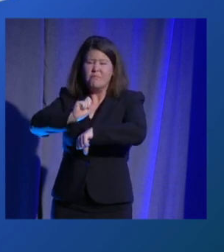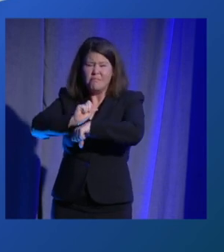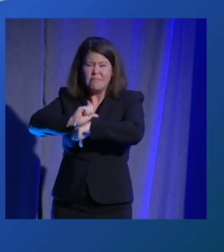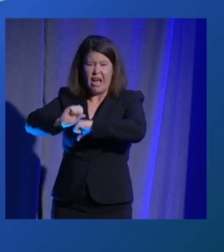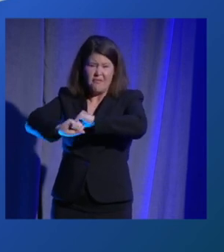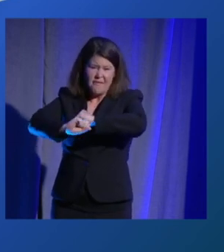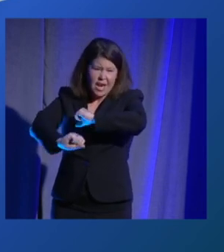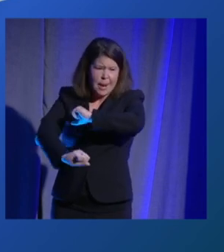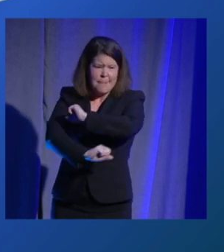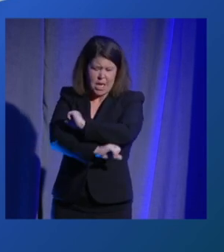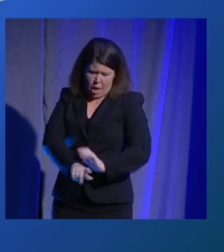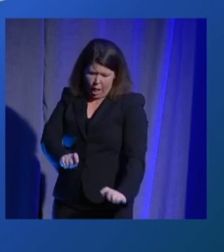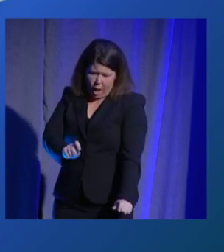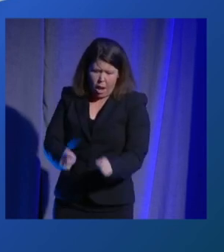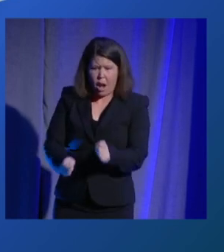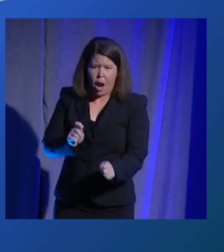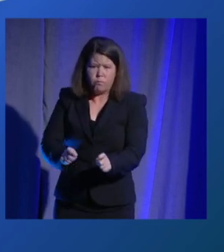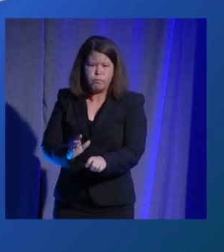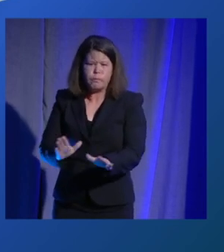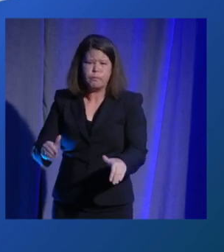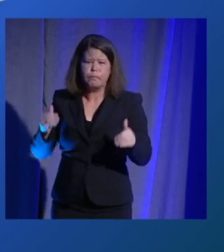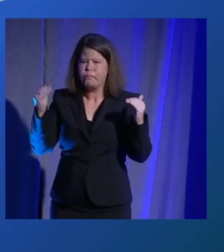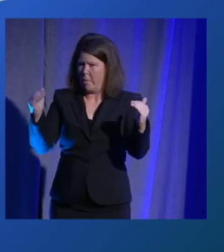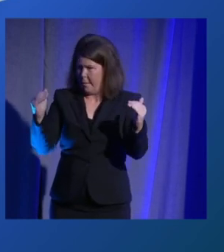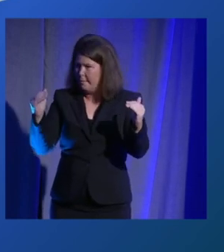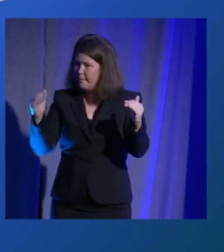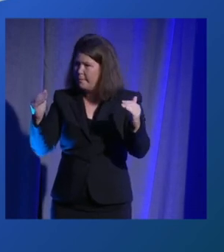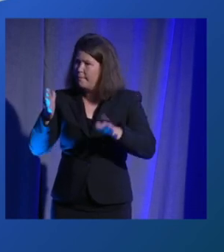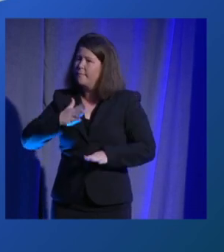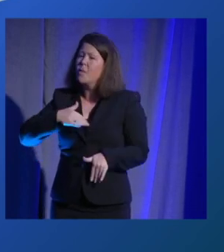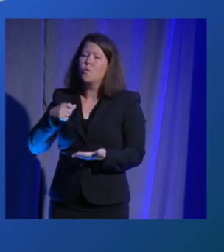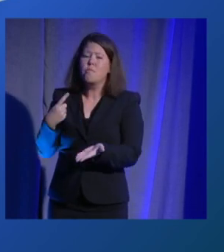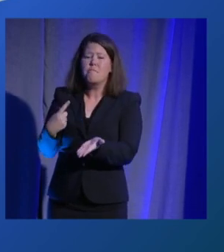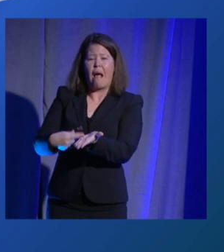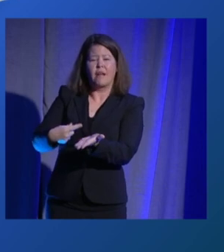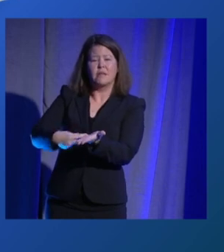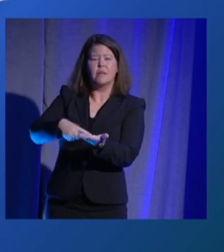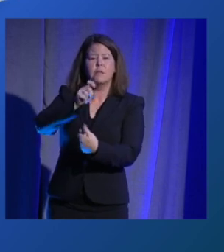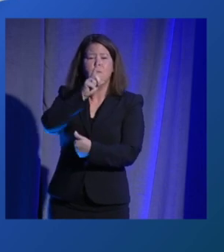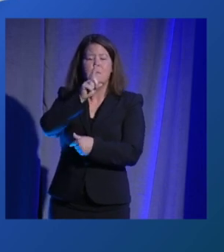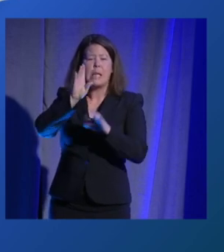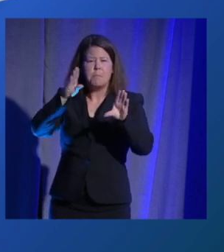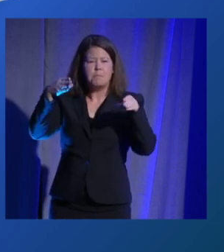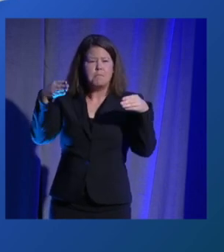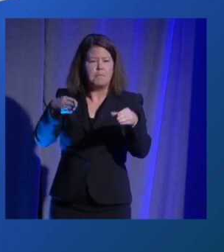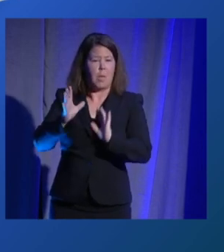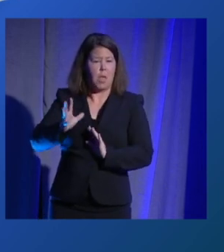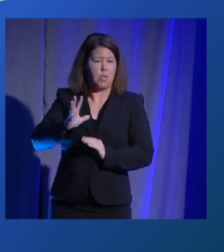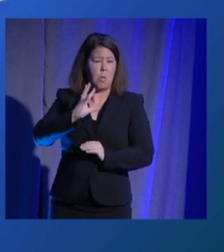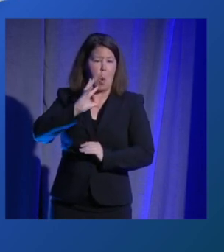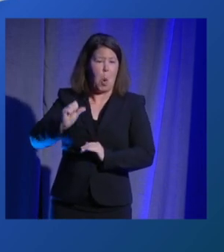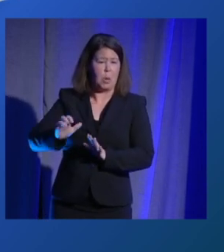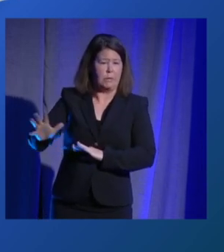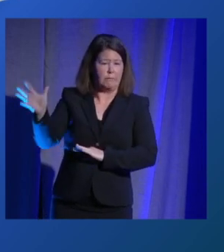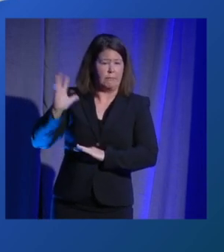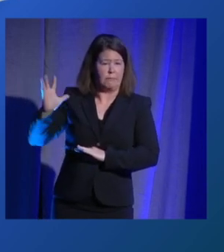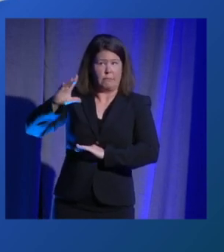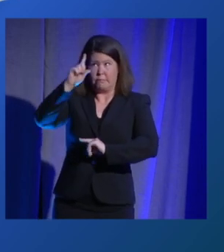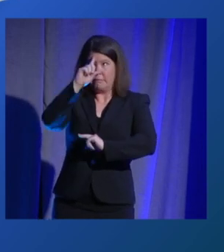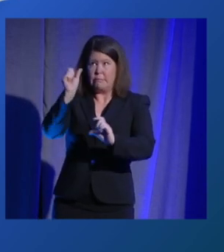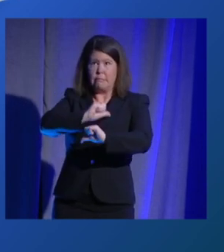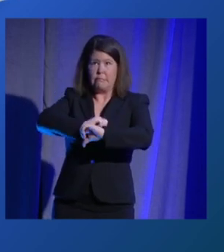so my my discussion is really about moving away from the old Frameworks of geospatial intelligence to real